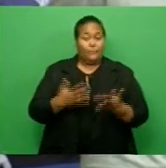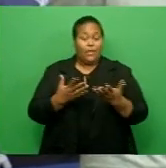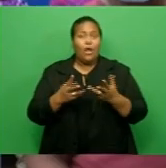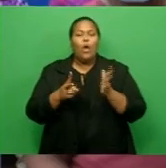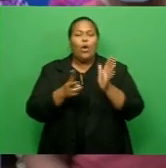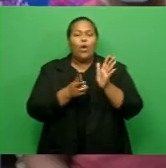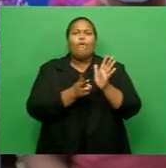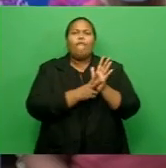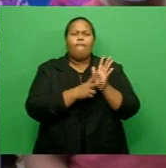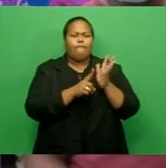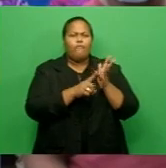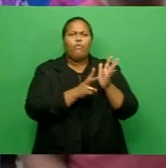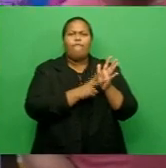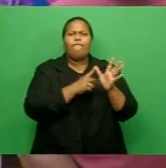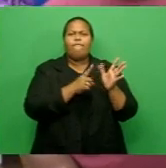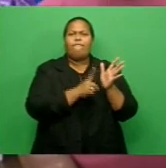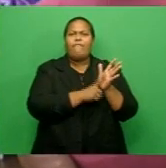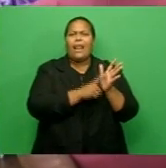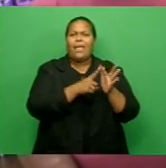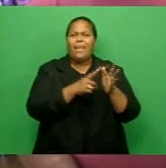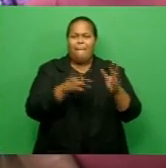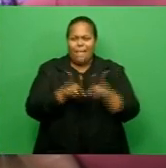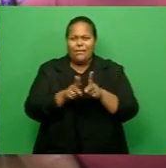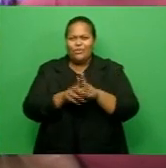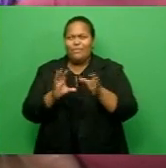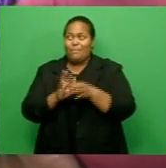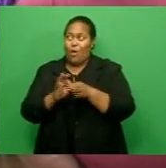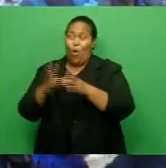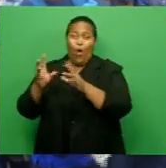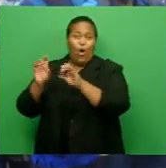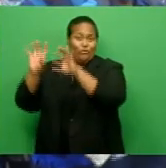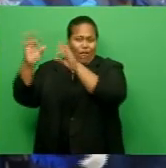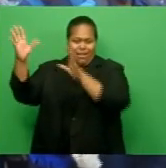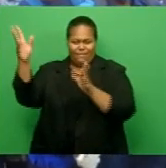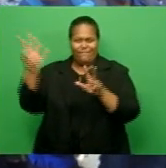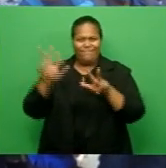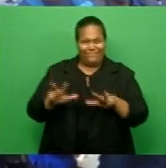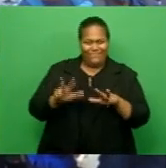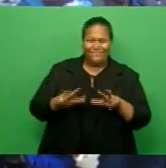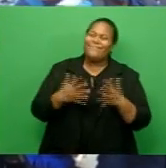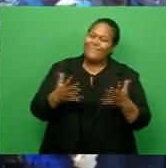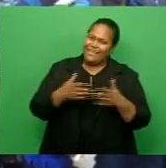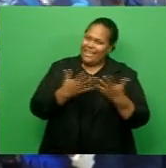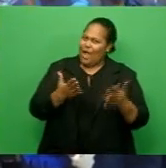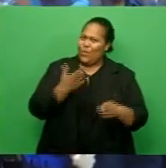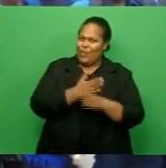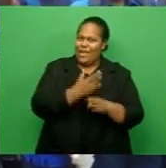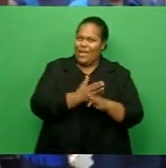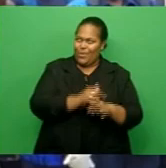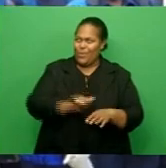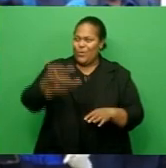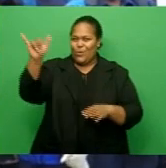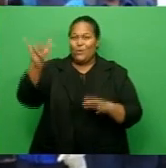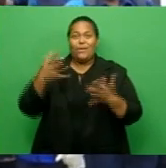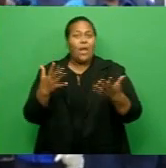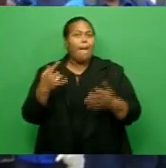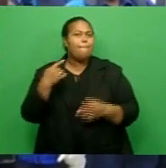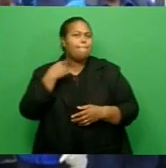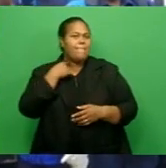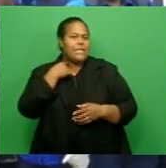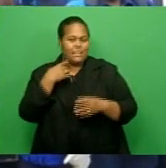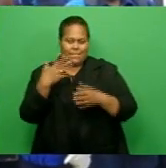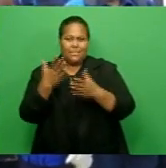and 193 Fijians have already been recruited under the regional workforce to work in the meat industry.